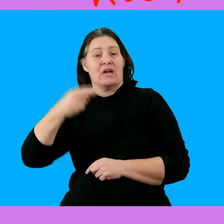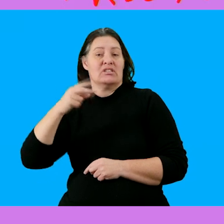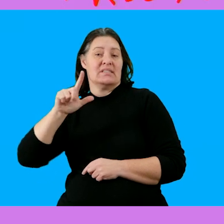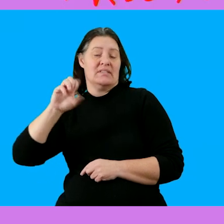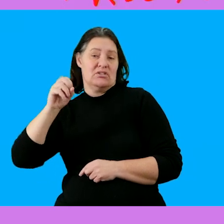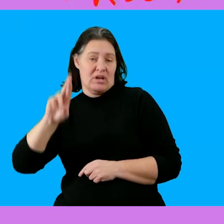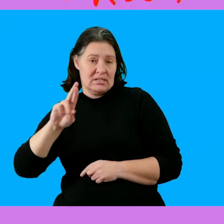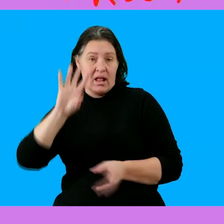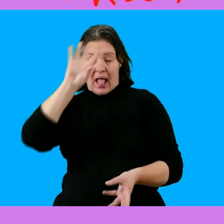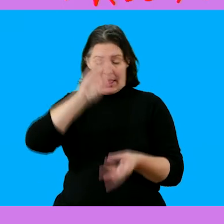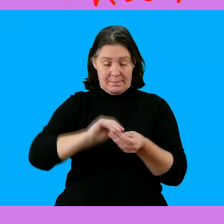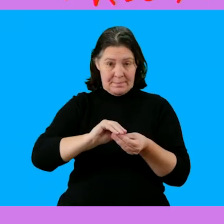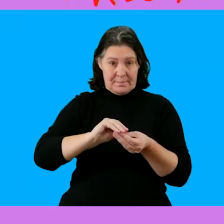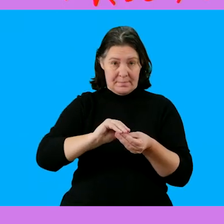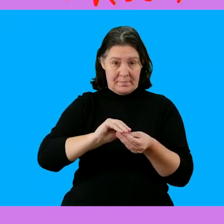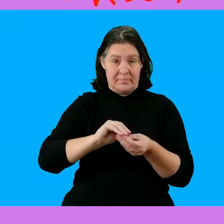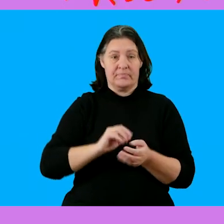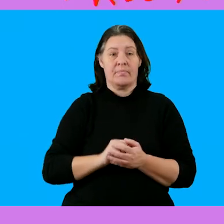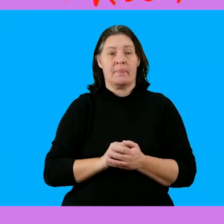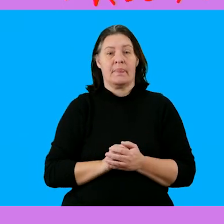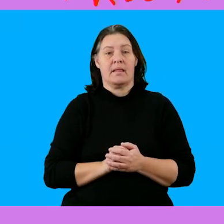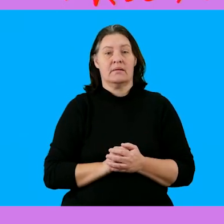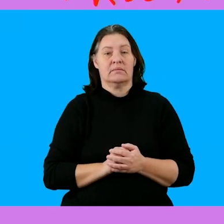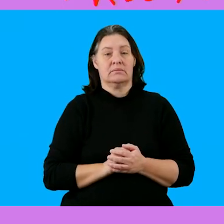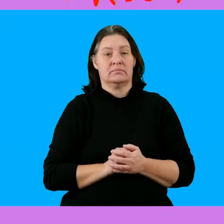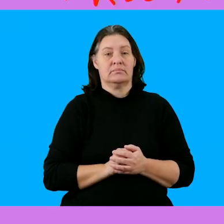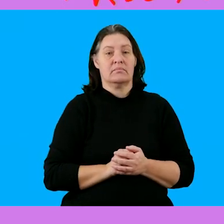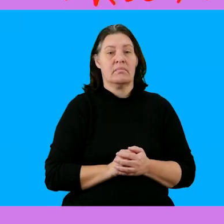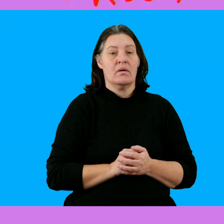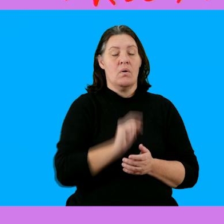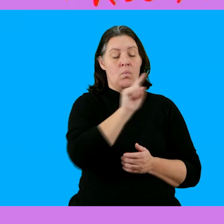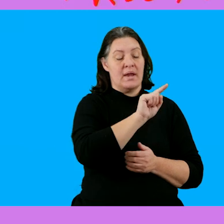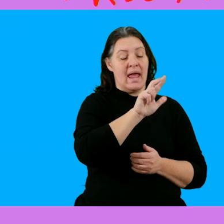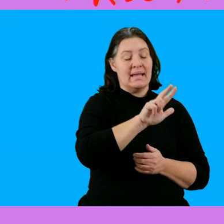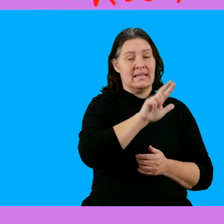38,970 Rand. Okay, so let's add the two amounts together. So I'll say